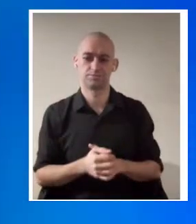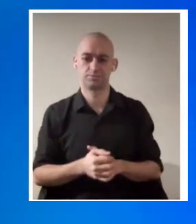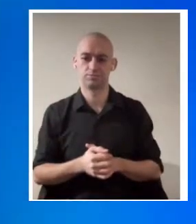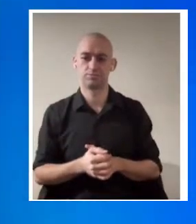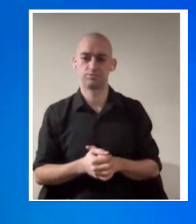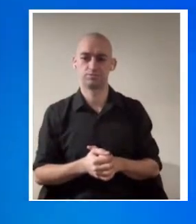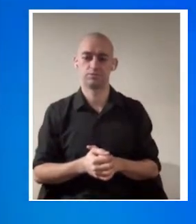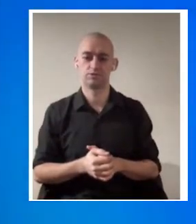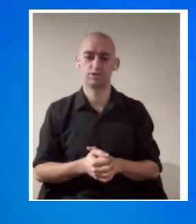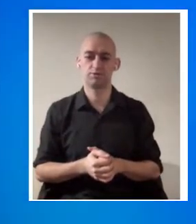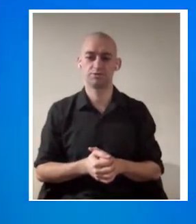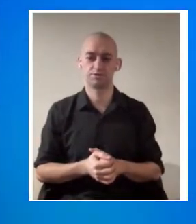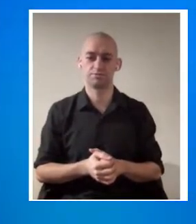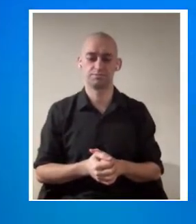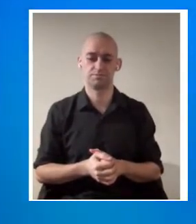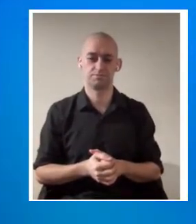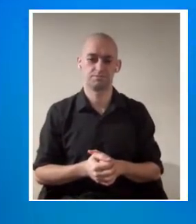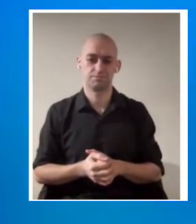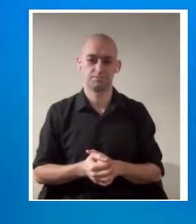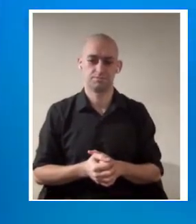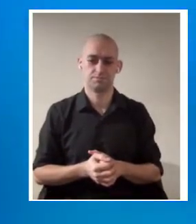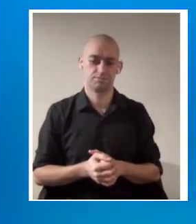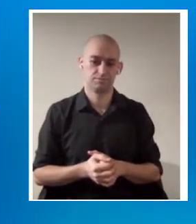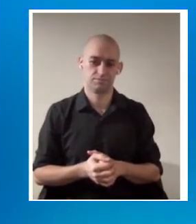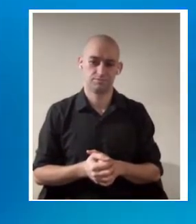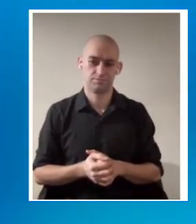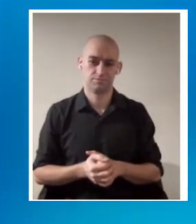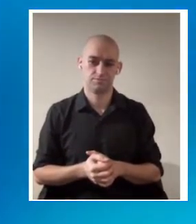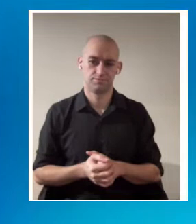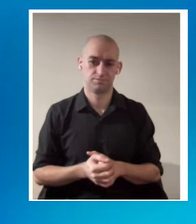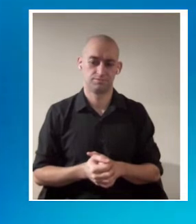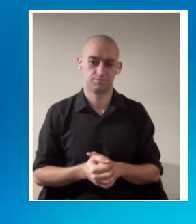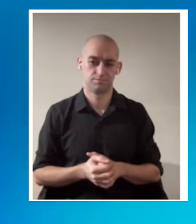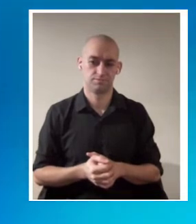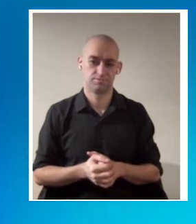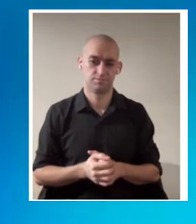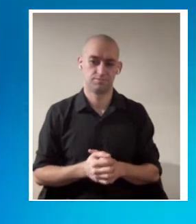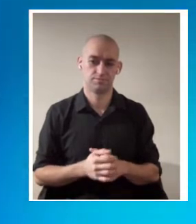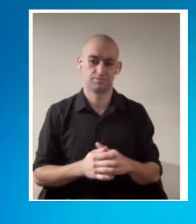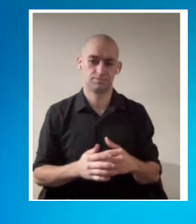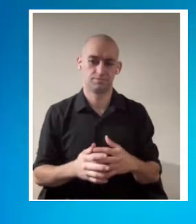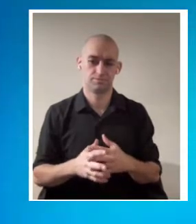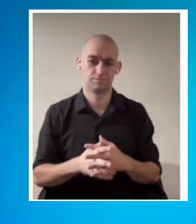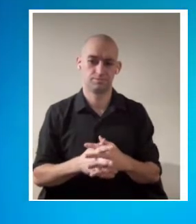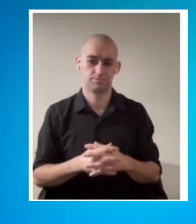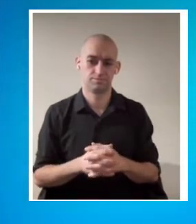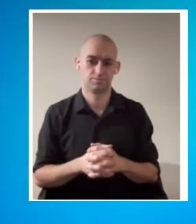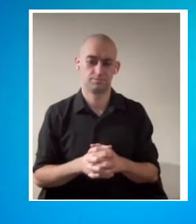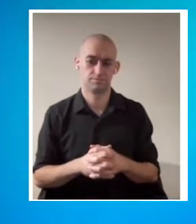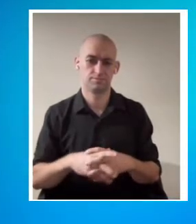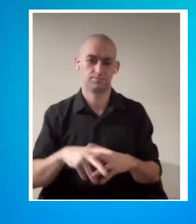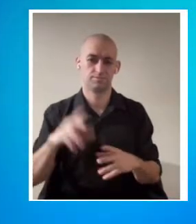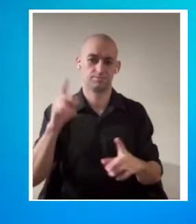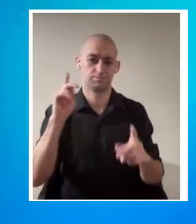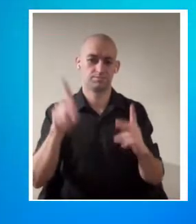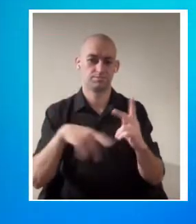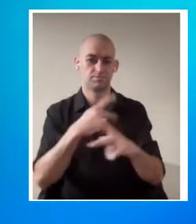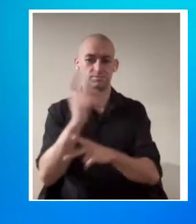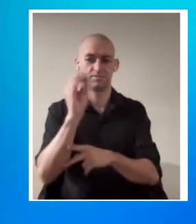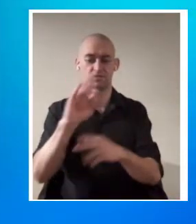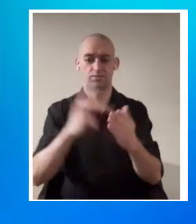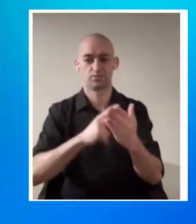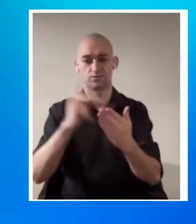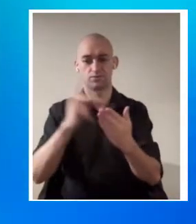as addressing natural disasters. To provide you with an idea of the types of programs and projects that are funded with